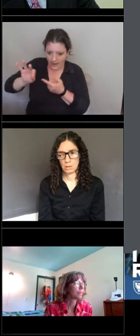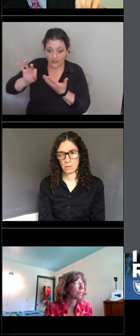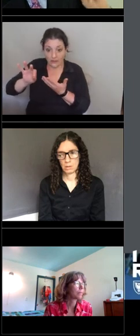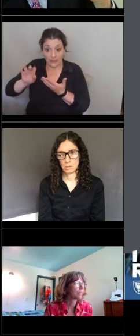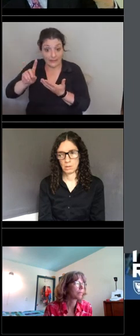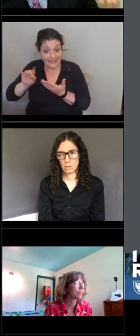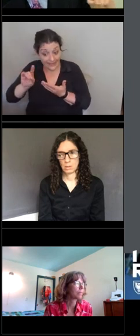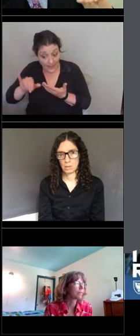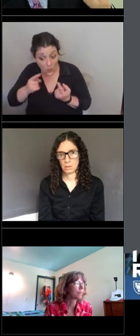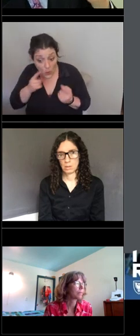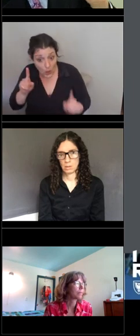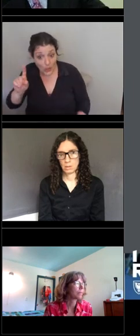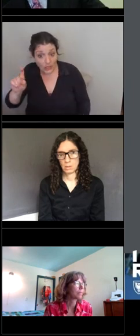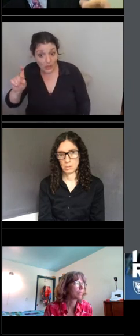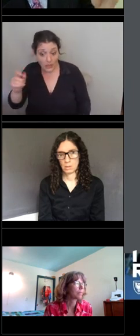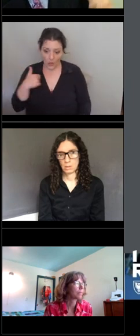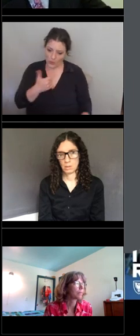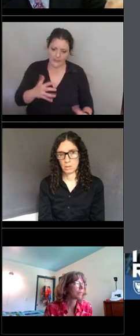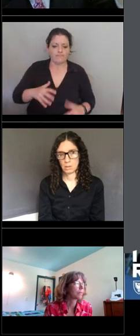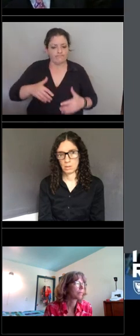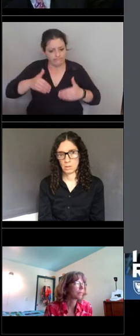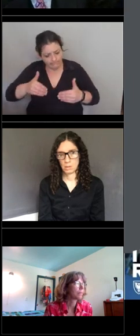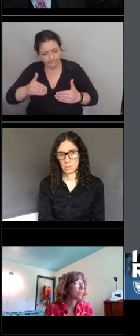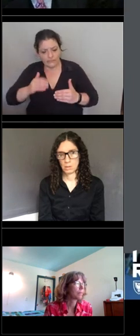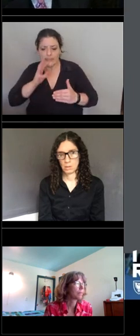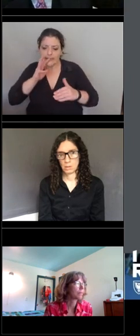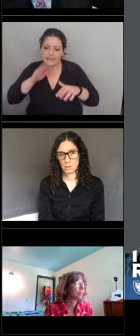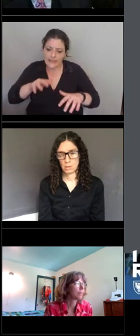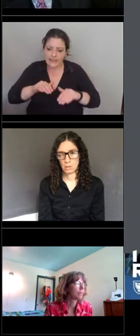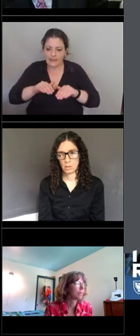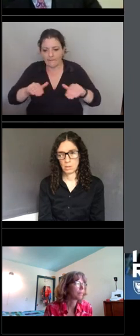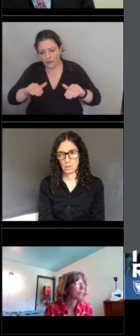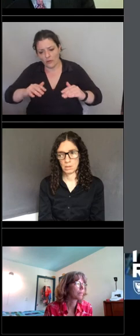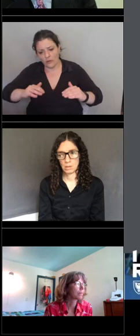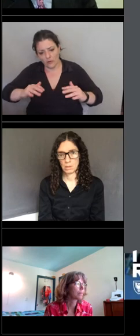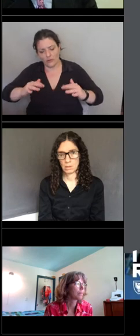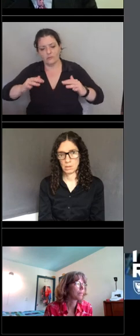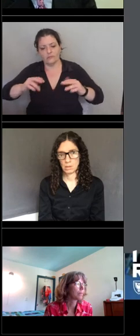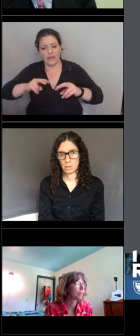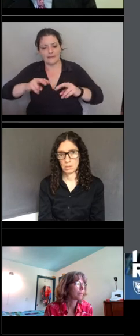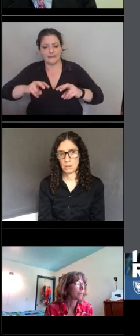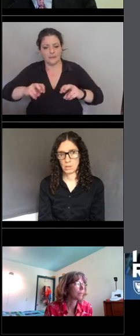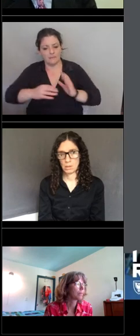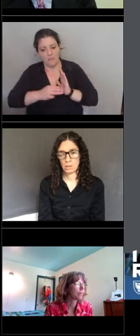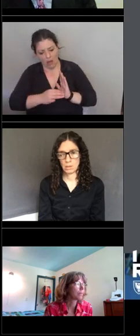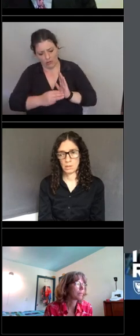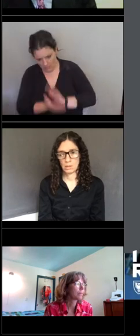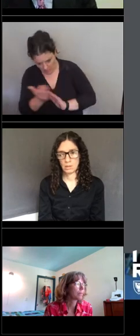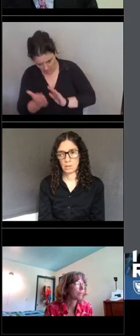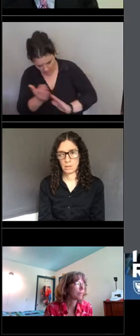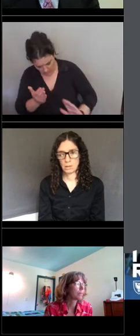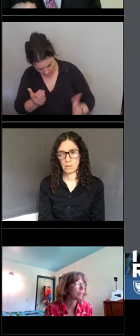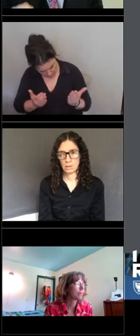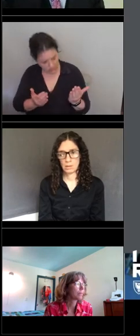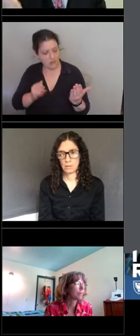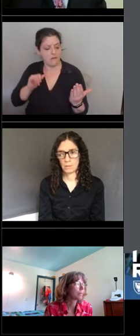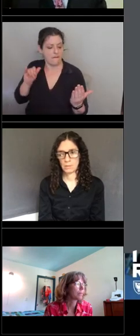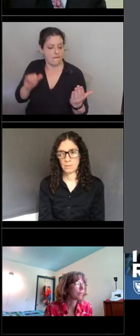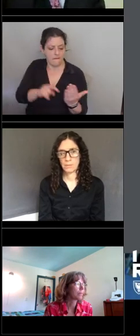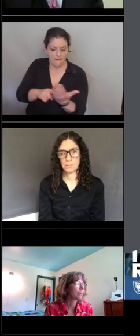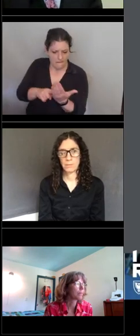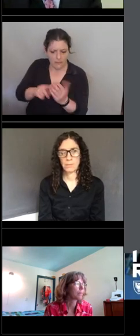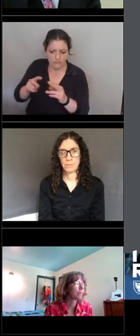model, and we're recognizing that, hey, we're going to be losing X amount of habitat that is necessary. What is